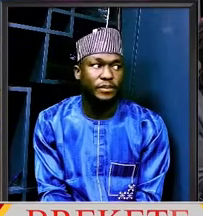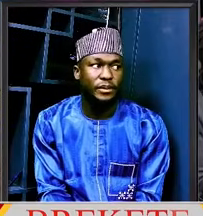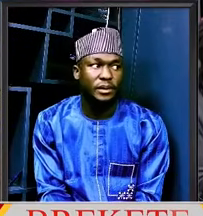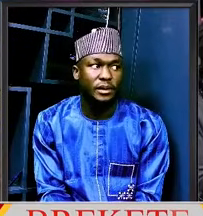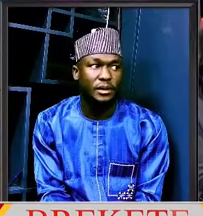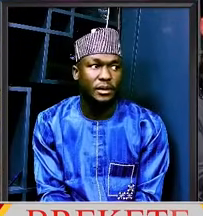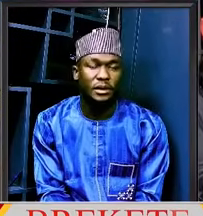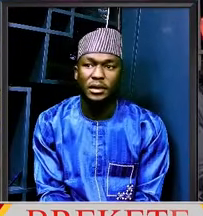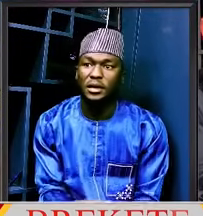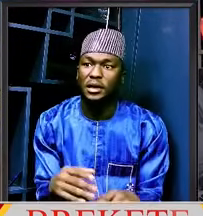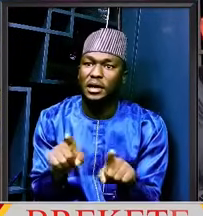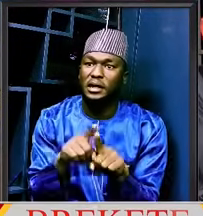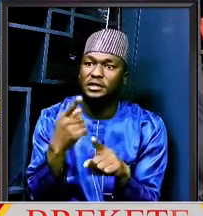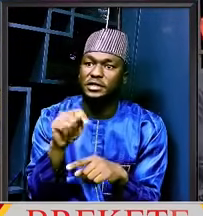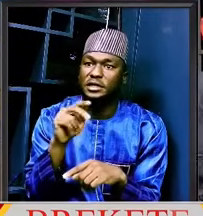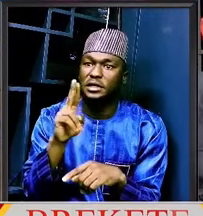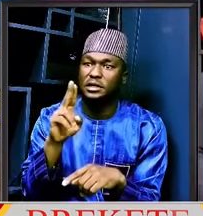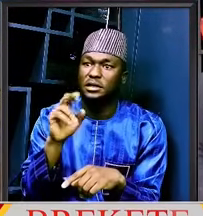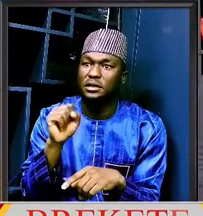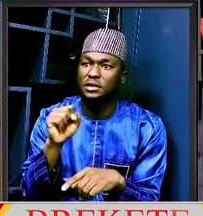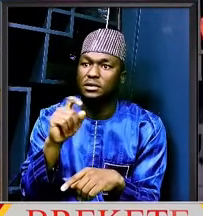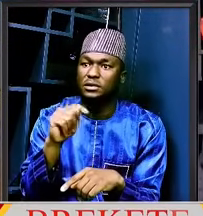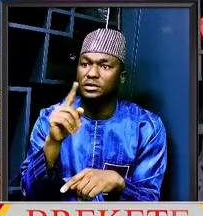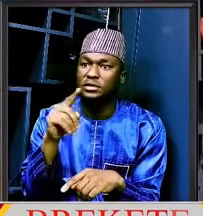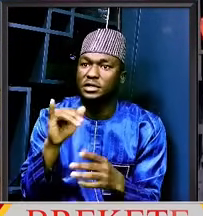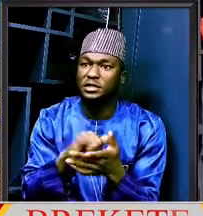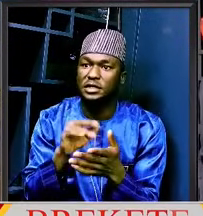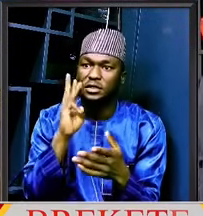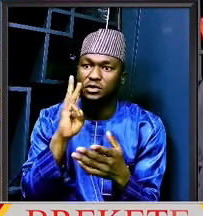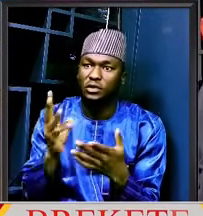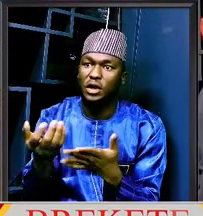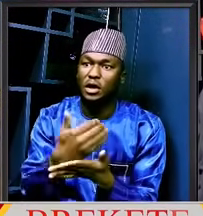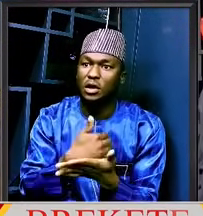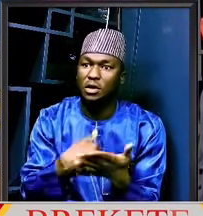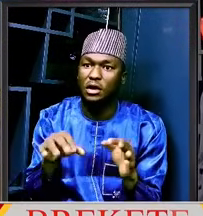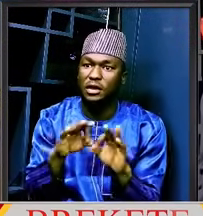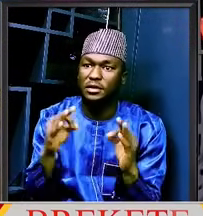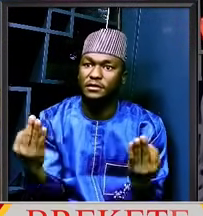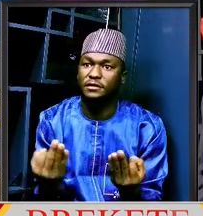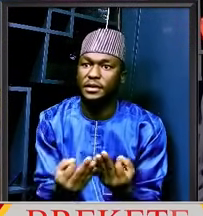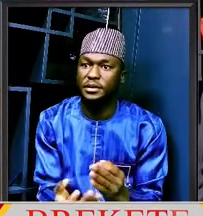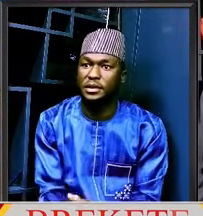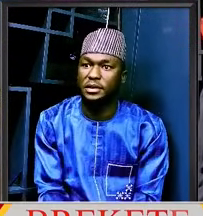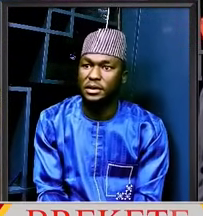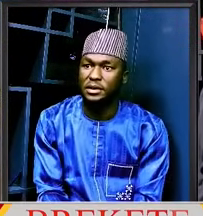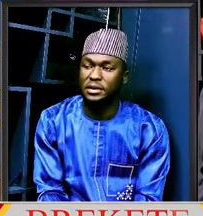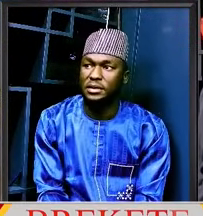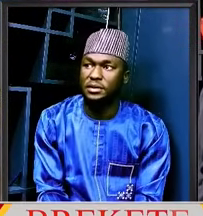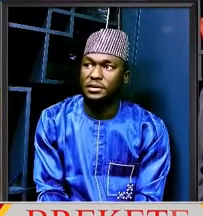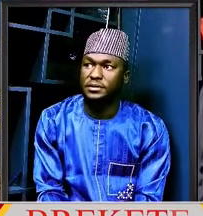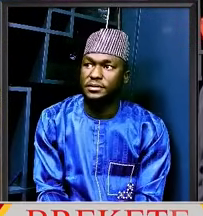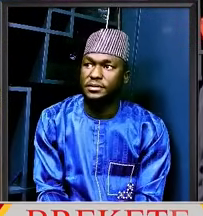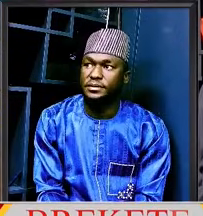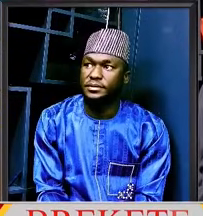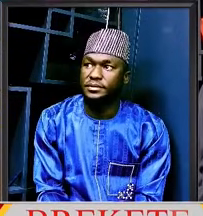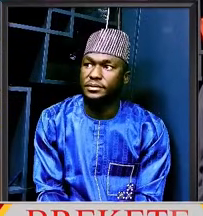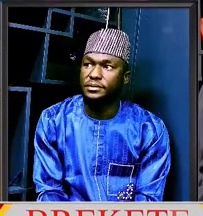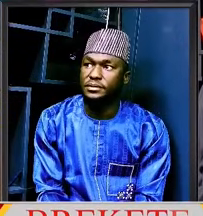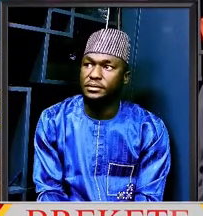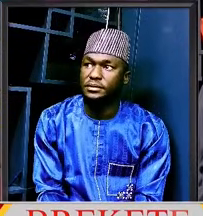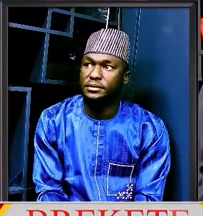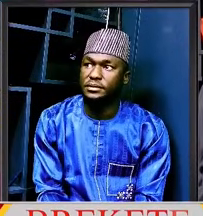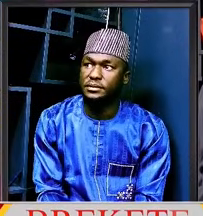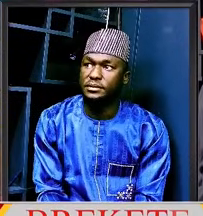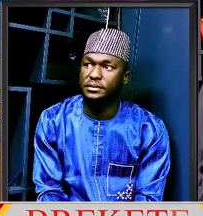Islamia. He go the brag, say, Brekete Family, they don't come out their hand on the matter.